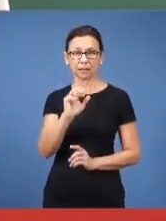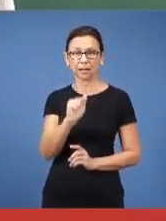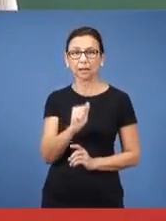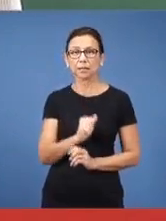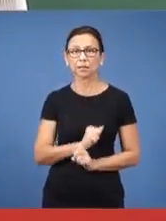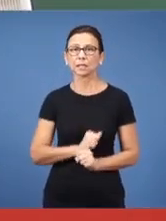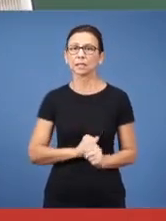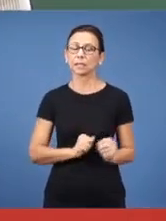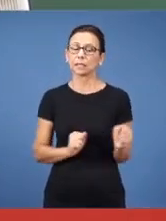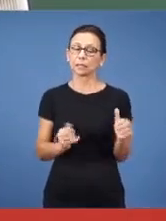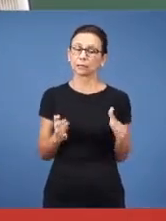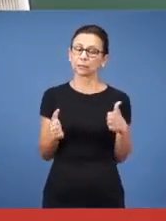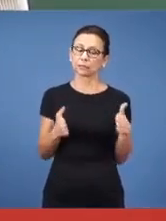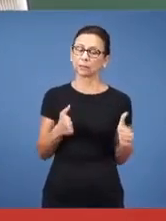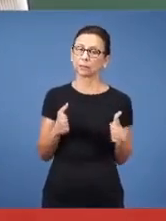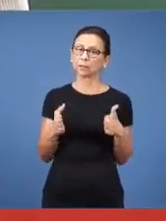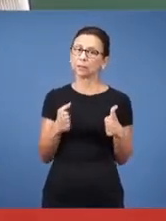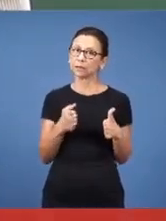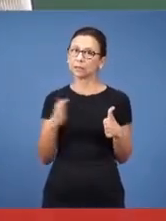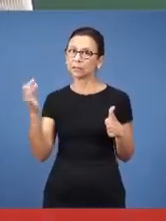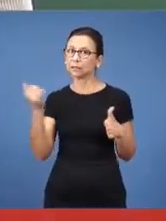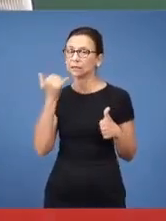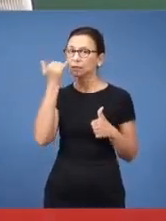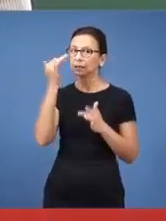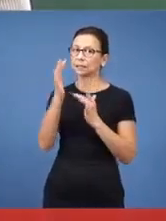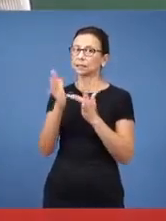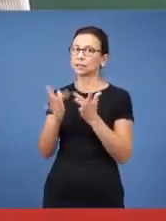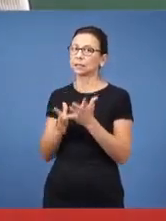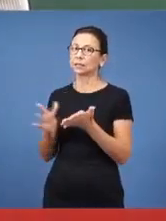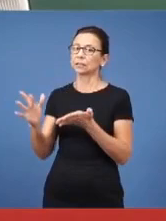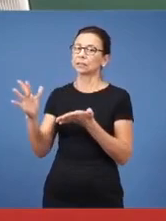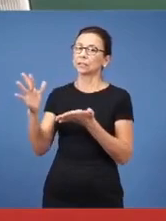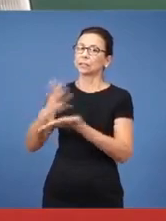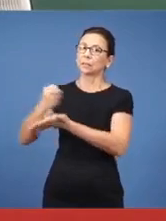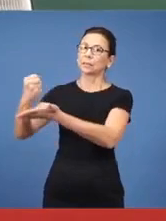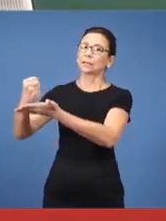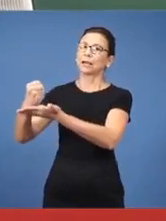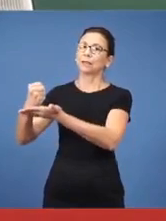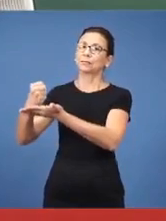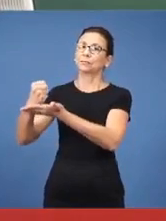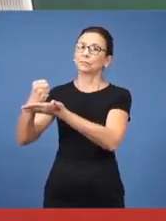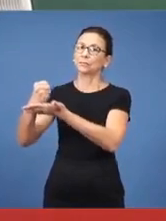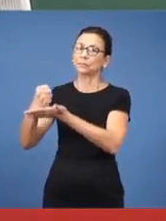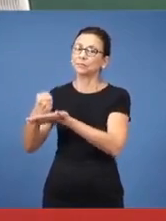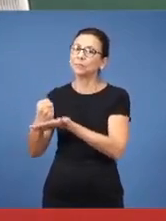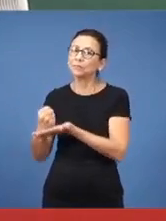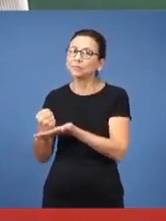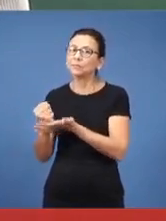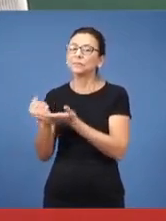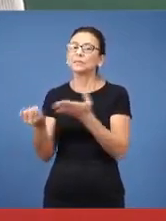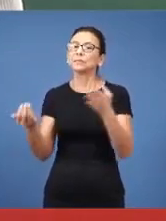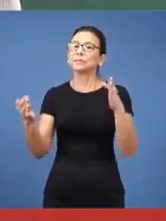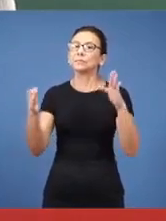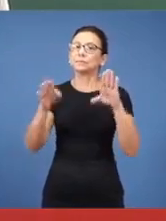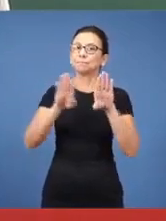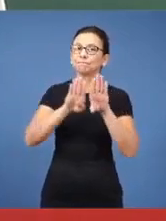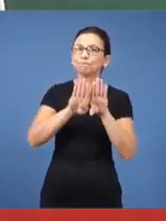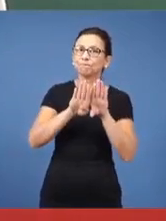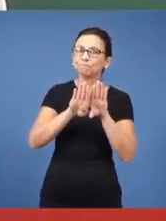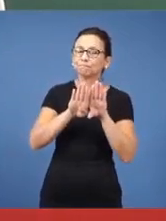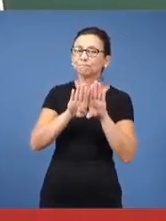in which you're living. The door that is going to be closed. And this door, that is